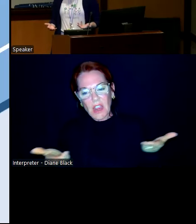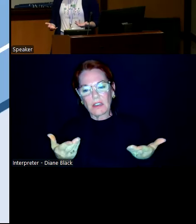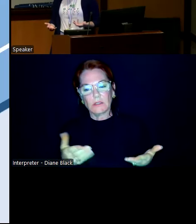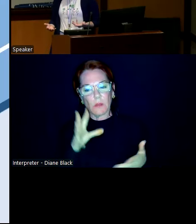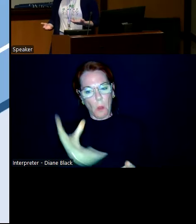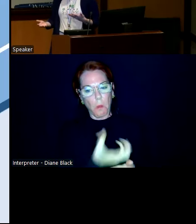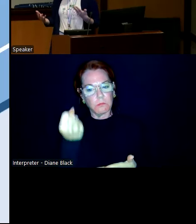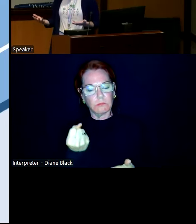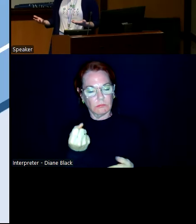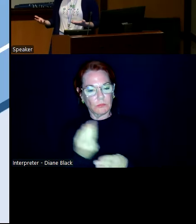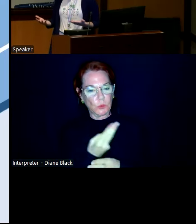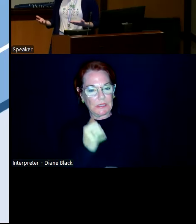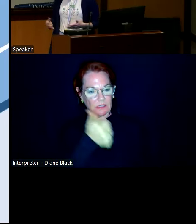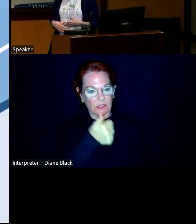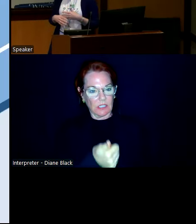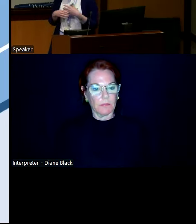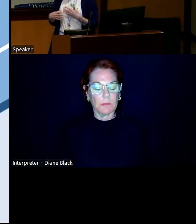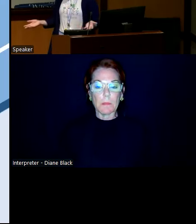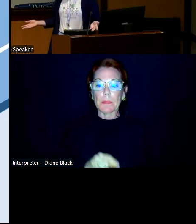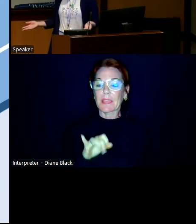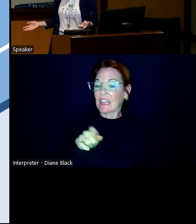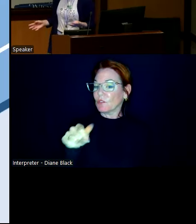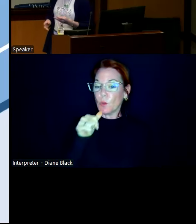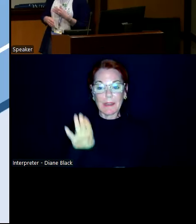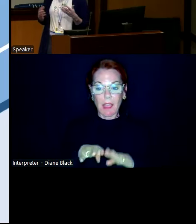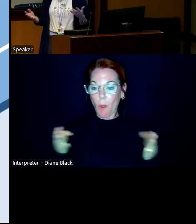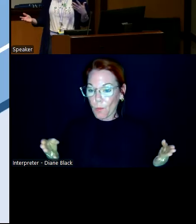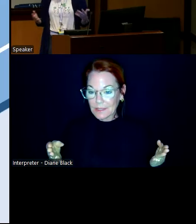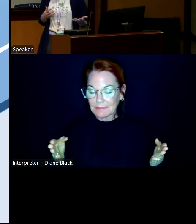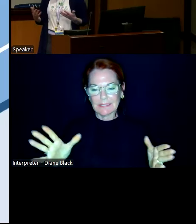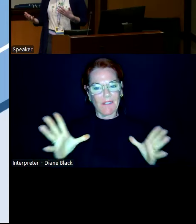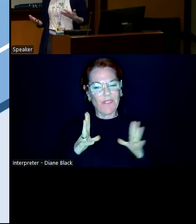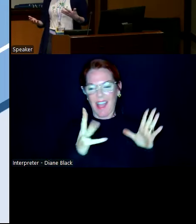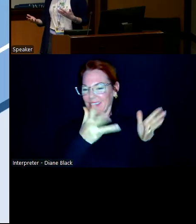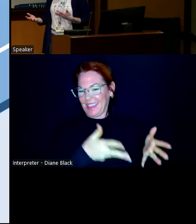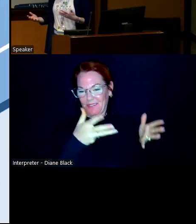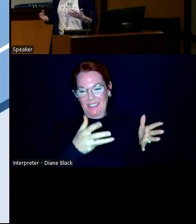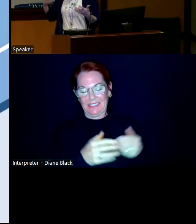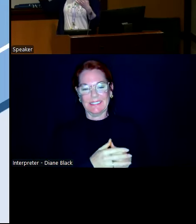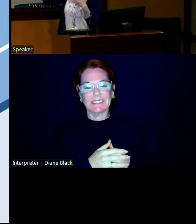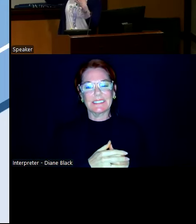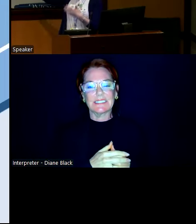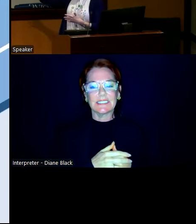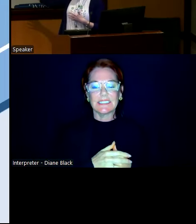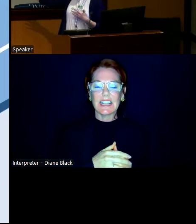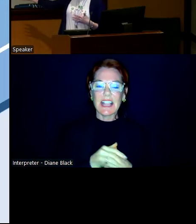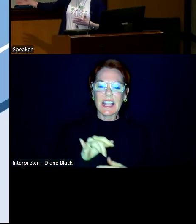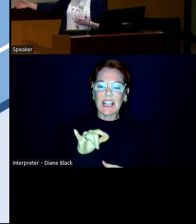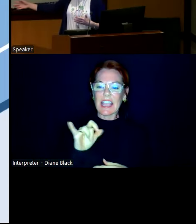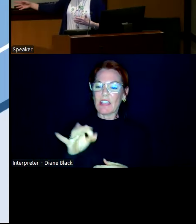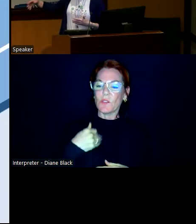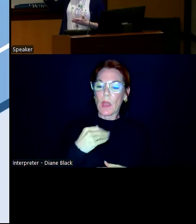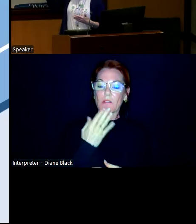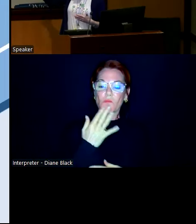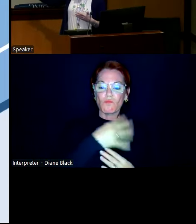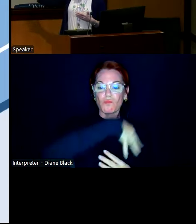of openness. And if you're not open to it, don't take them. I don't think it's helpful when we have these rainbow flags